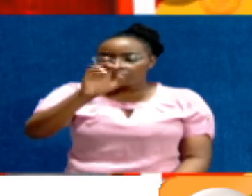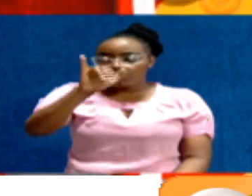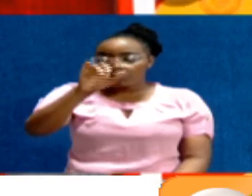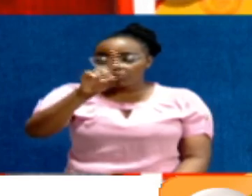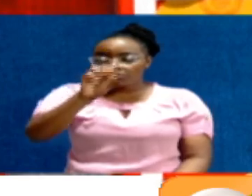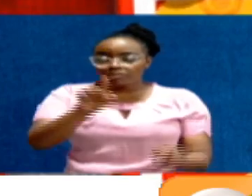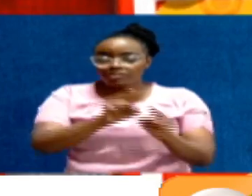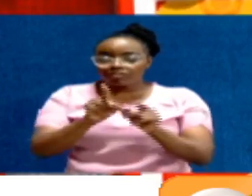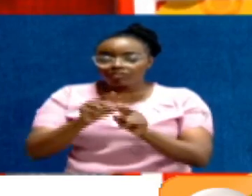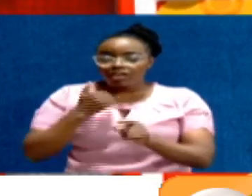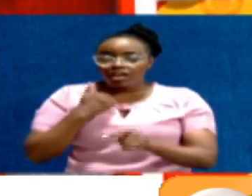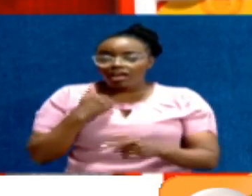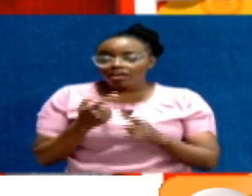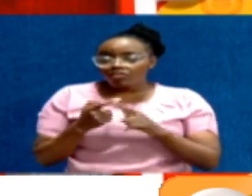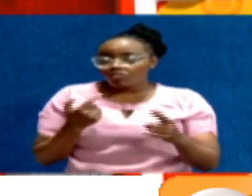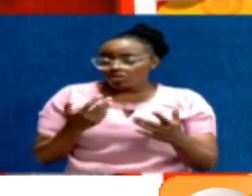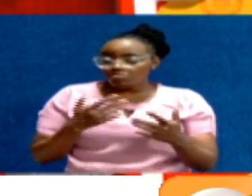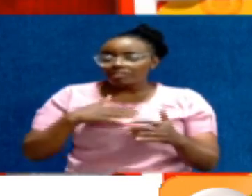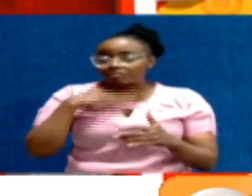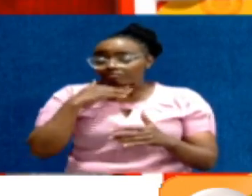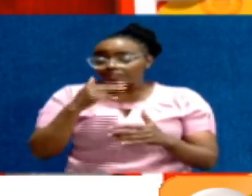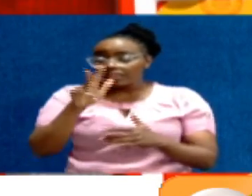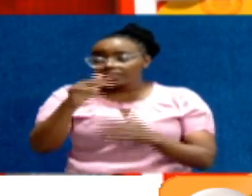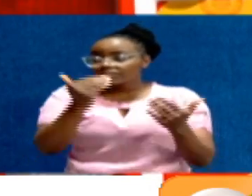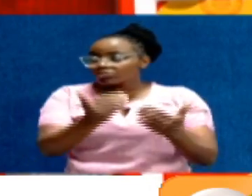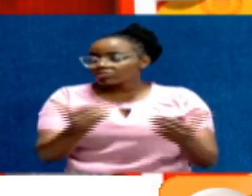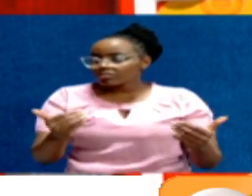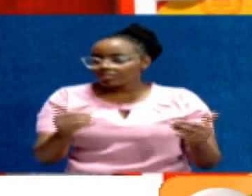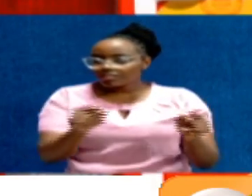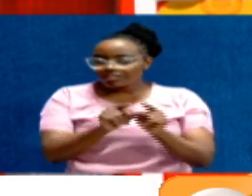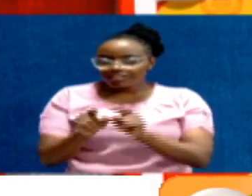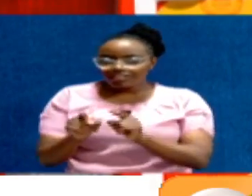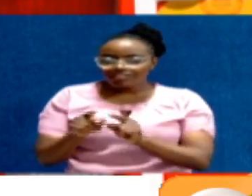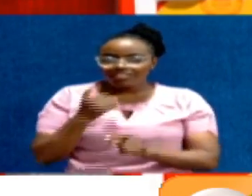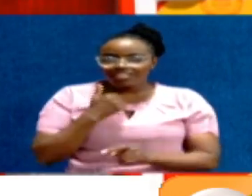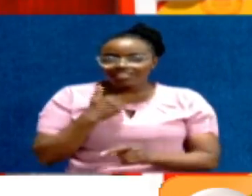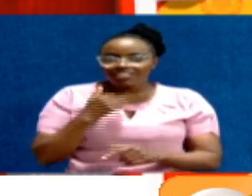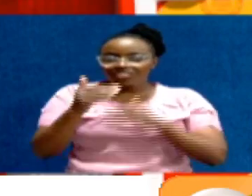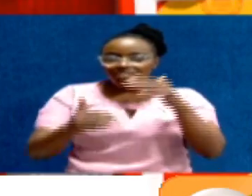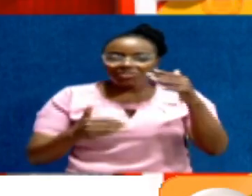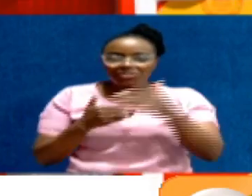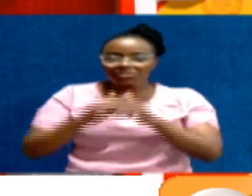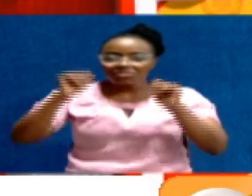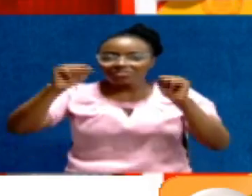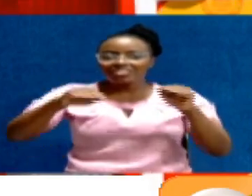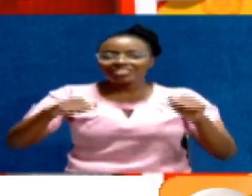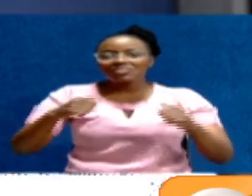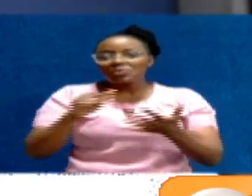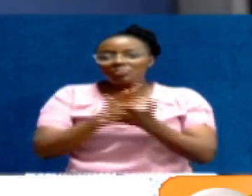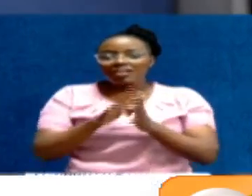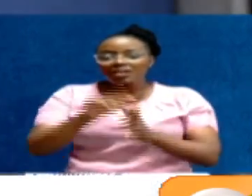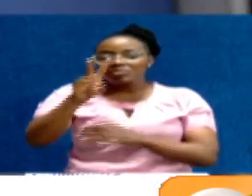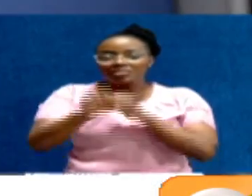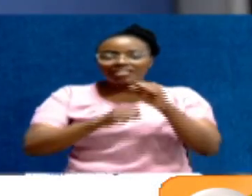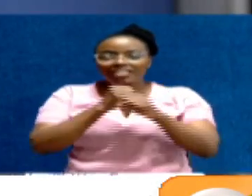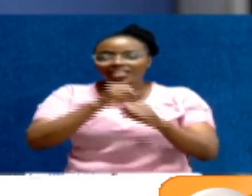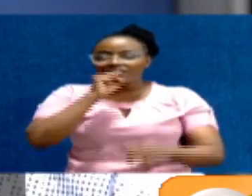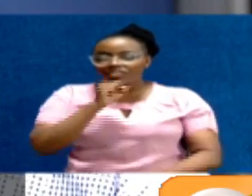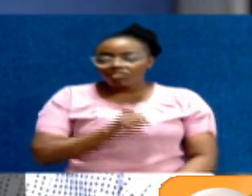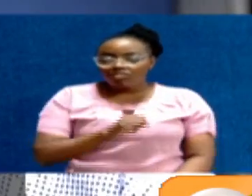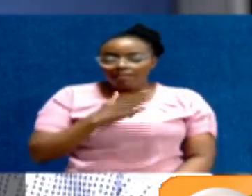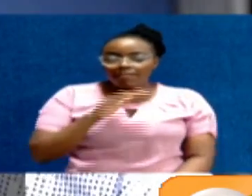time, she was still smarting from the premature death of her 3 children, all of them before they could even get to 2 years old.